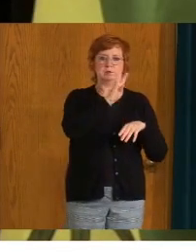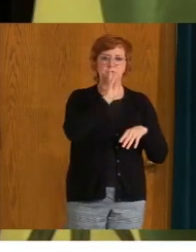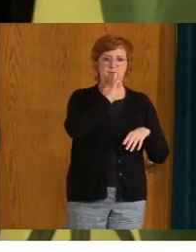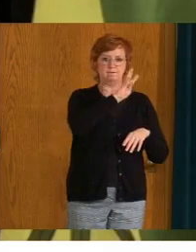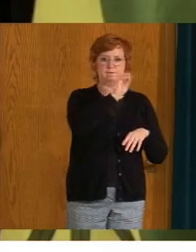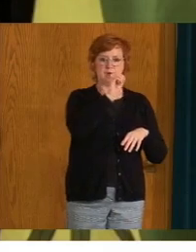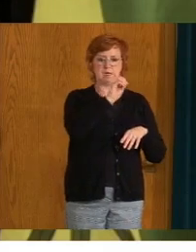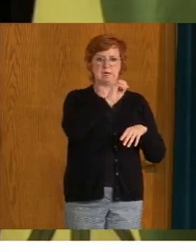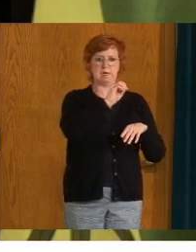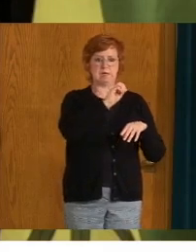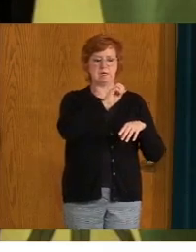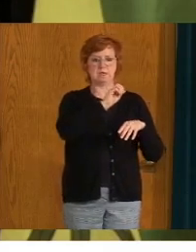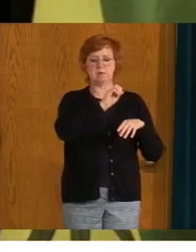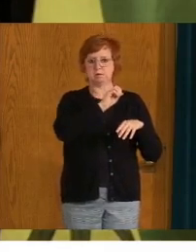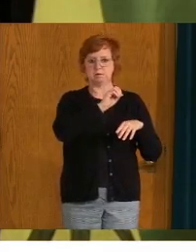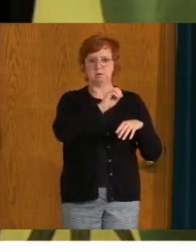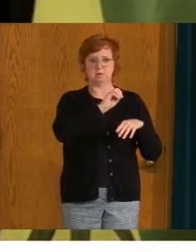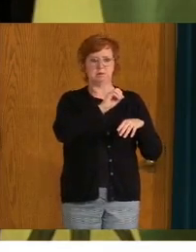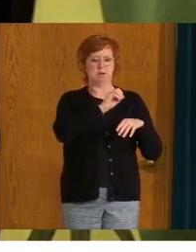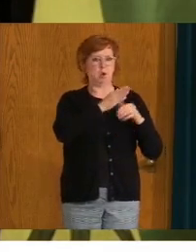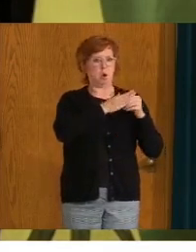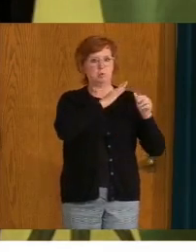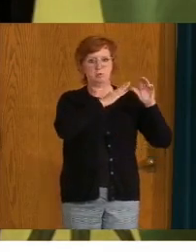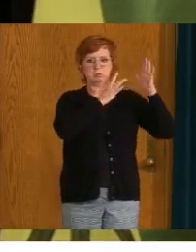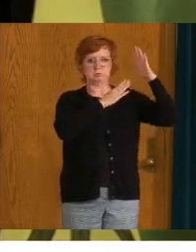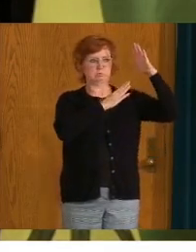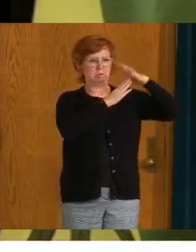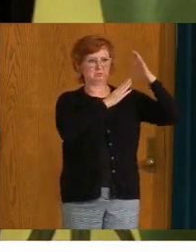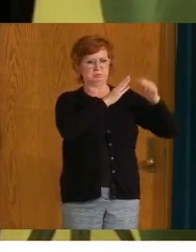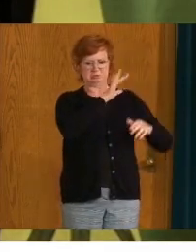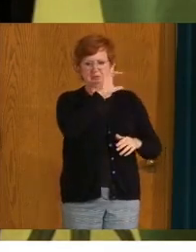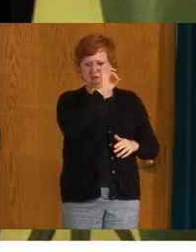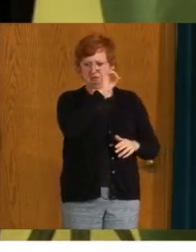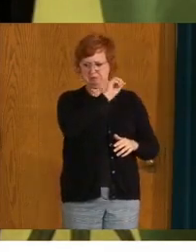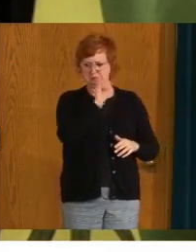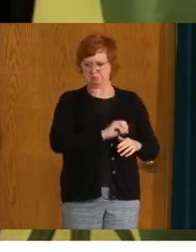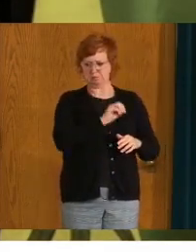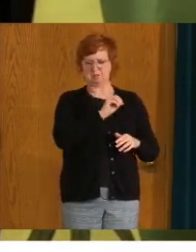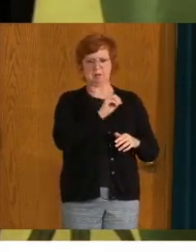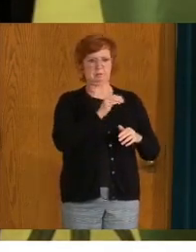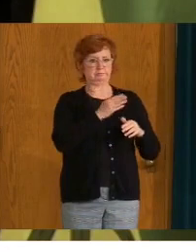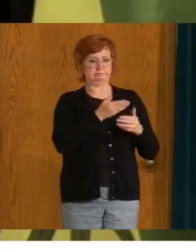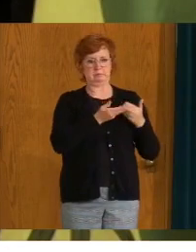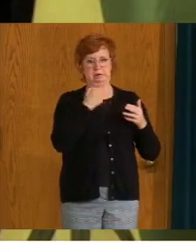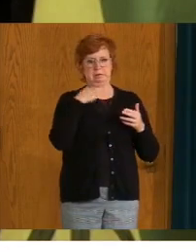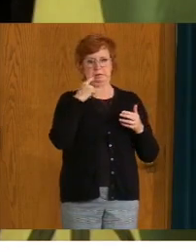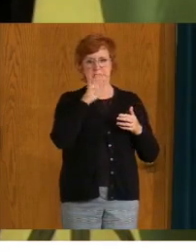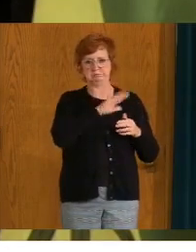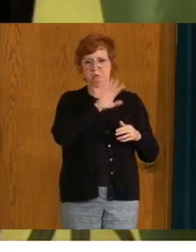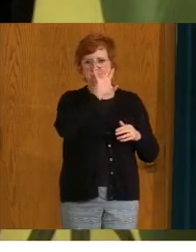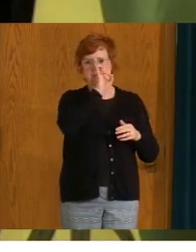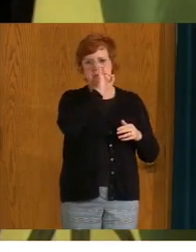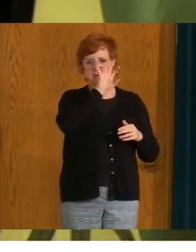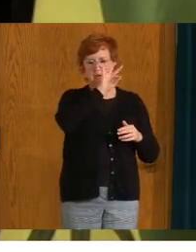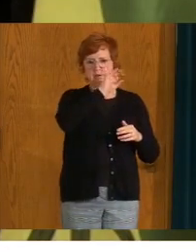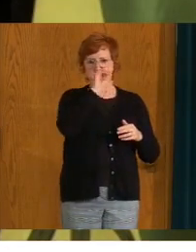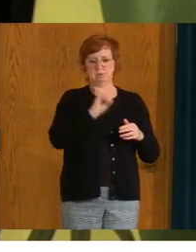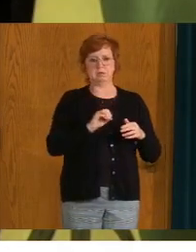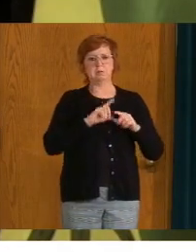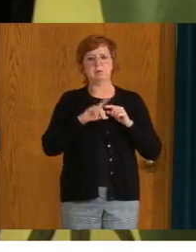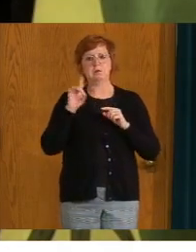benchmark is very, very close to that 80th percentile now. I think about 79%. And as Dr. Shahab has often said, once you're